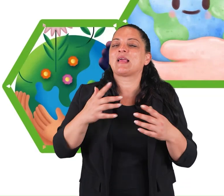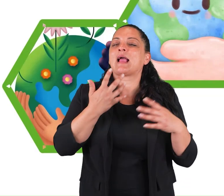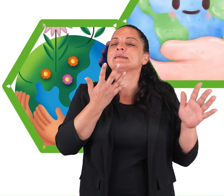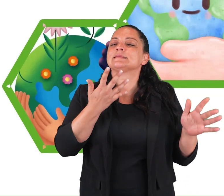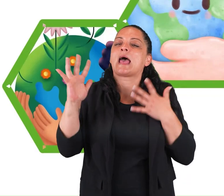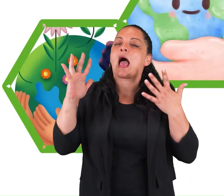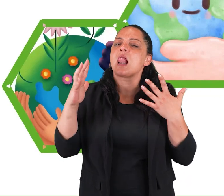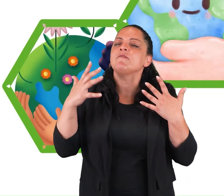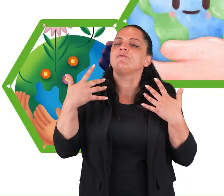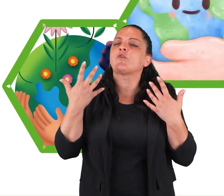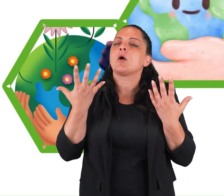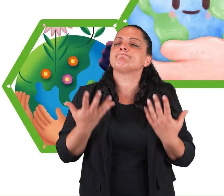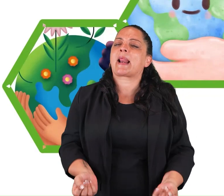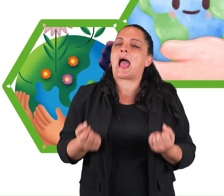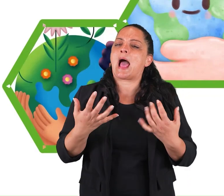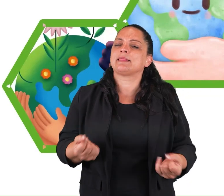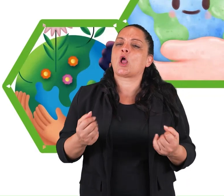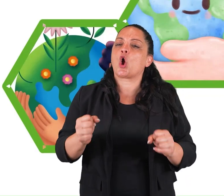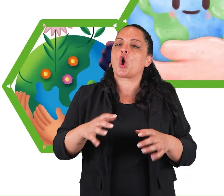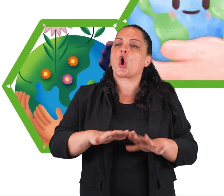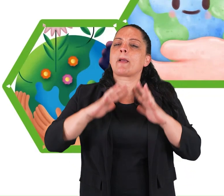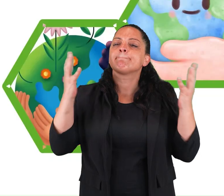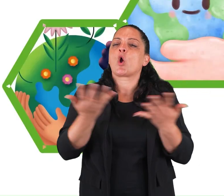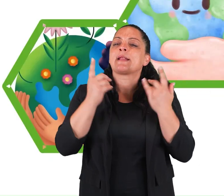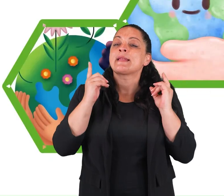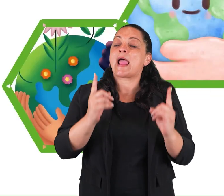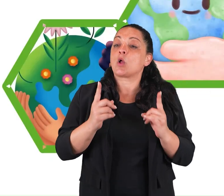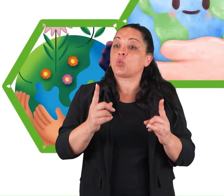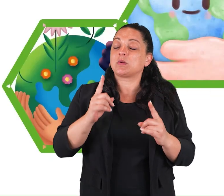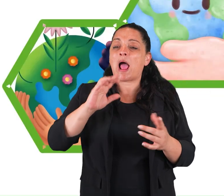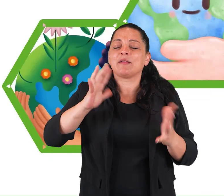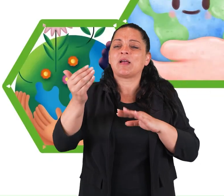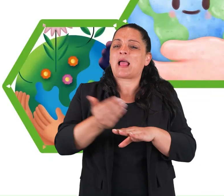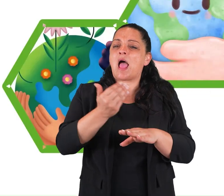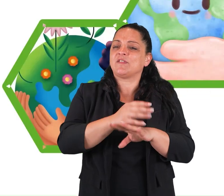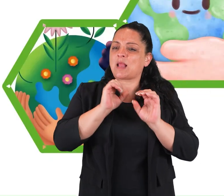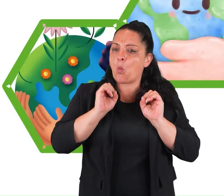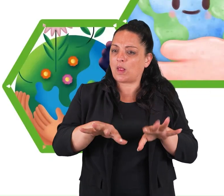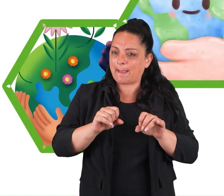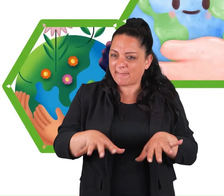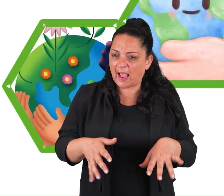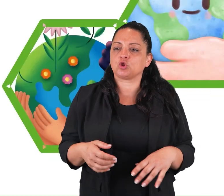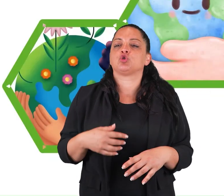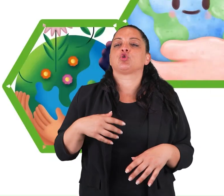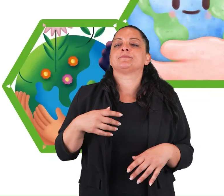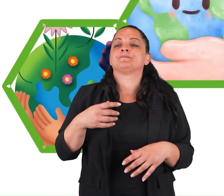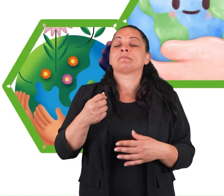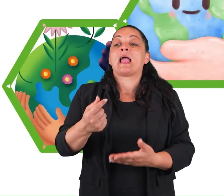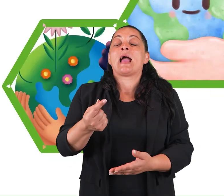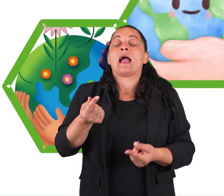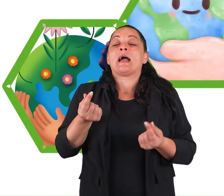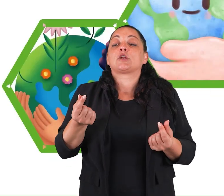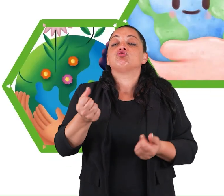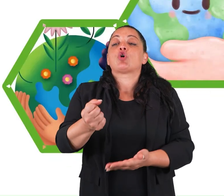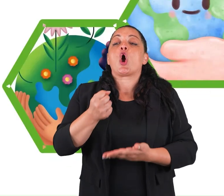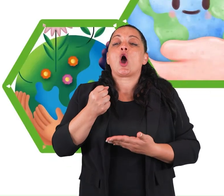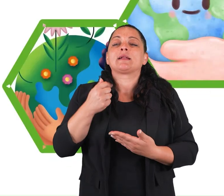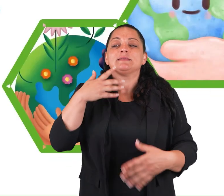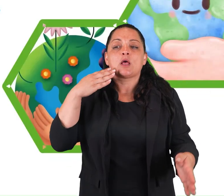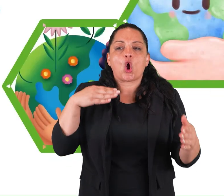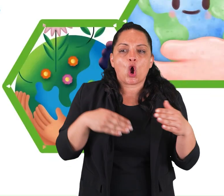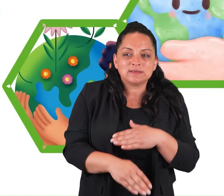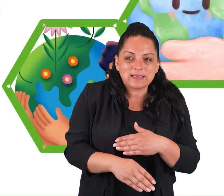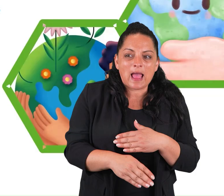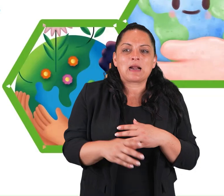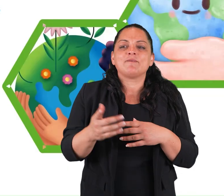protection is about actively safeguarding the natural world to prevent pollution, conserve resources, and